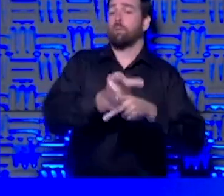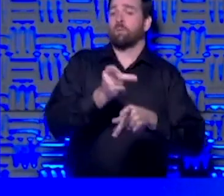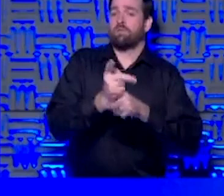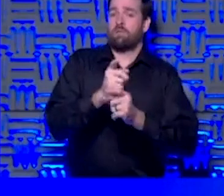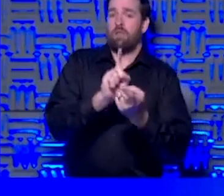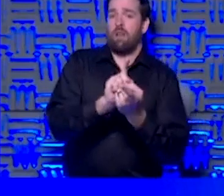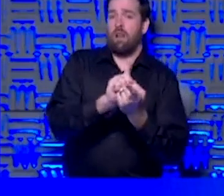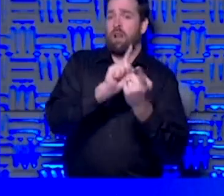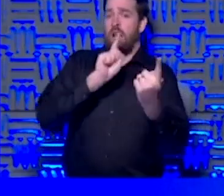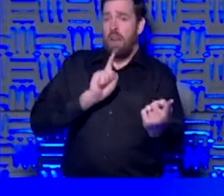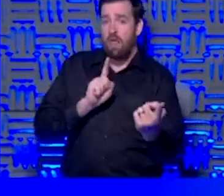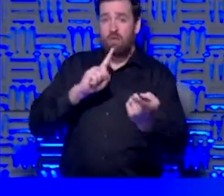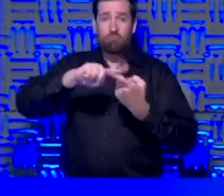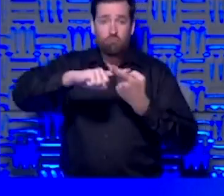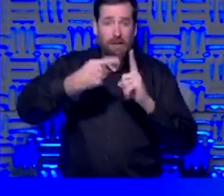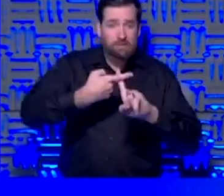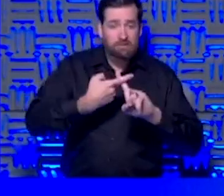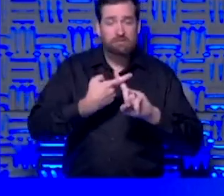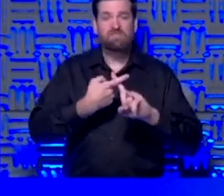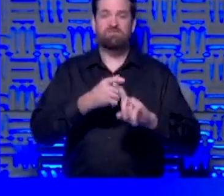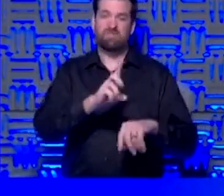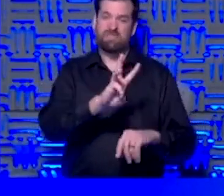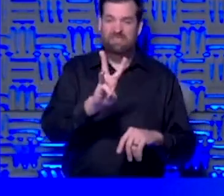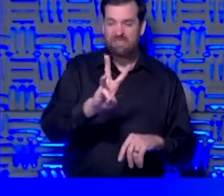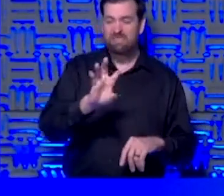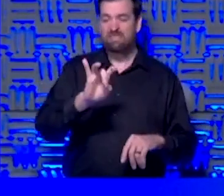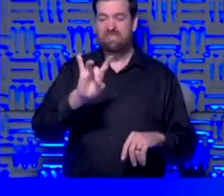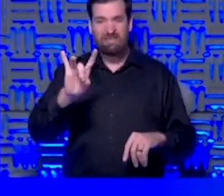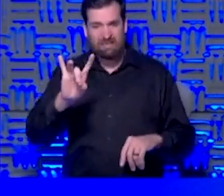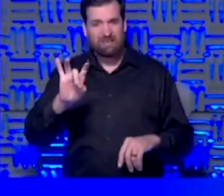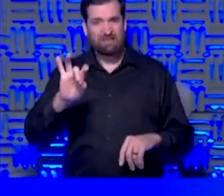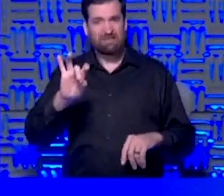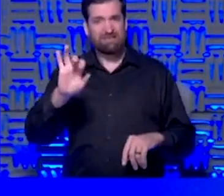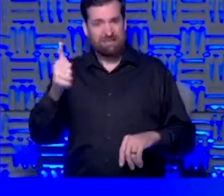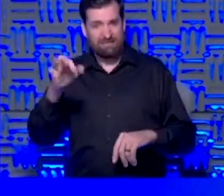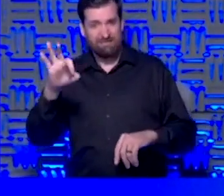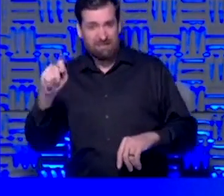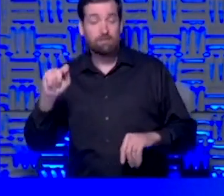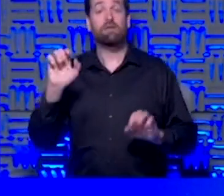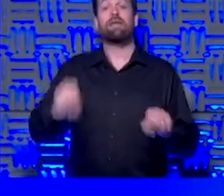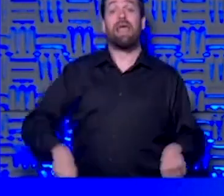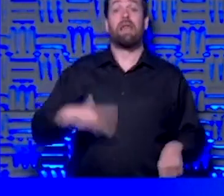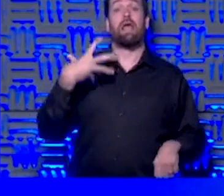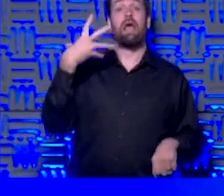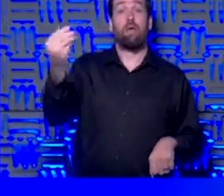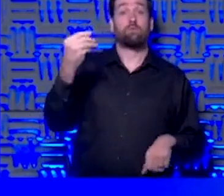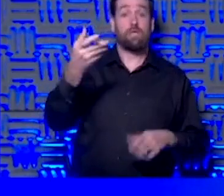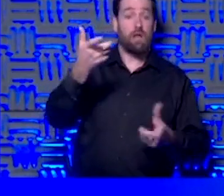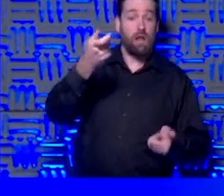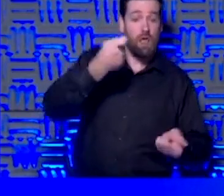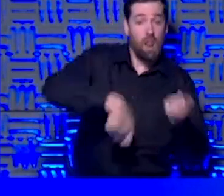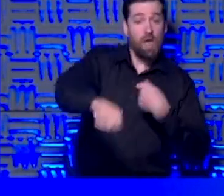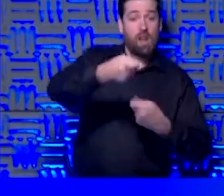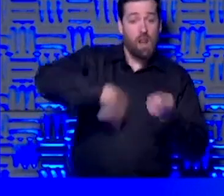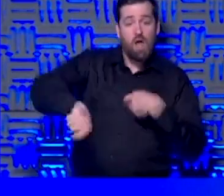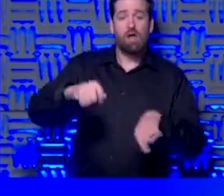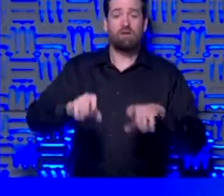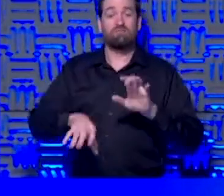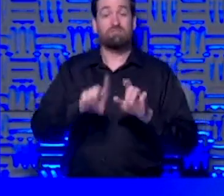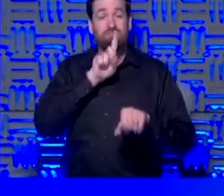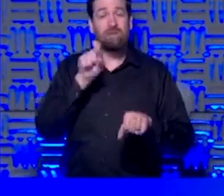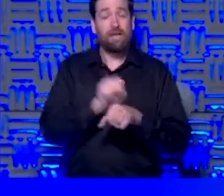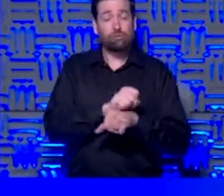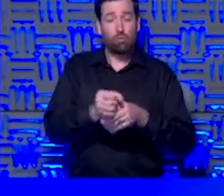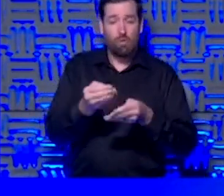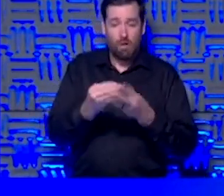a distance from your friends, 6 or 8 or 10 feet, if you can be outside doing the trading, actually picking up the cards,